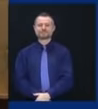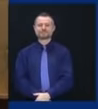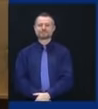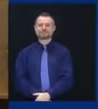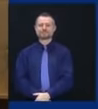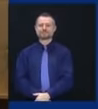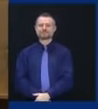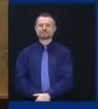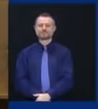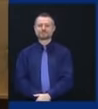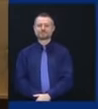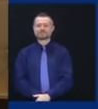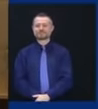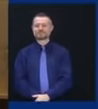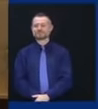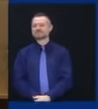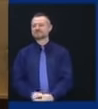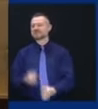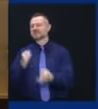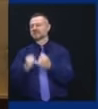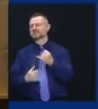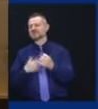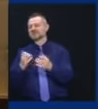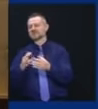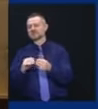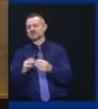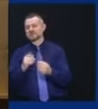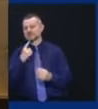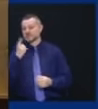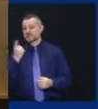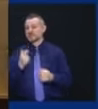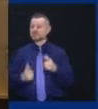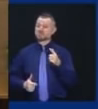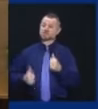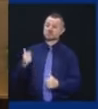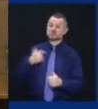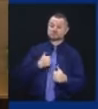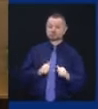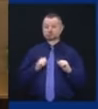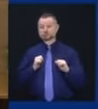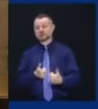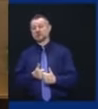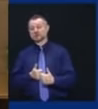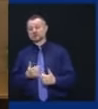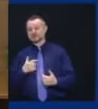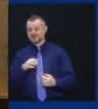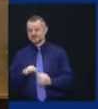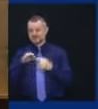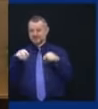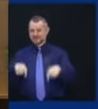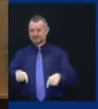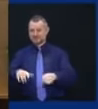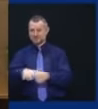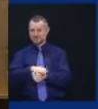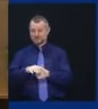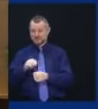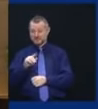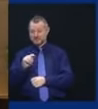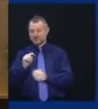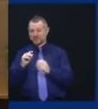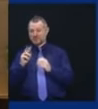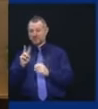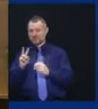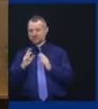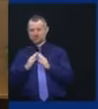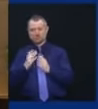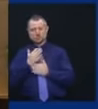You know, in closing, I just want to say one of the biggest challenges that has been unique to Mount Vernon is not having a